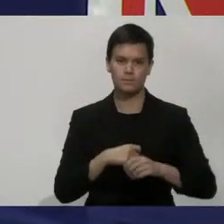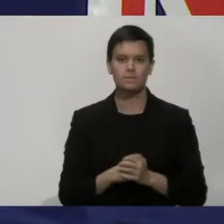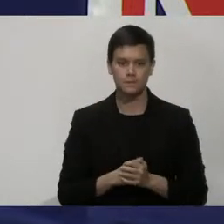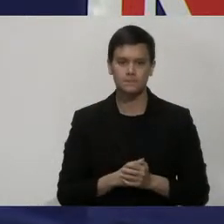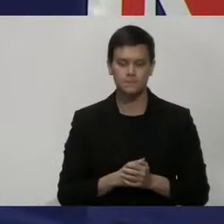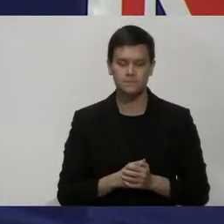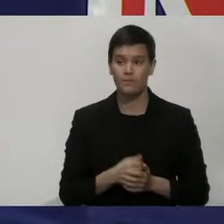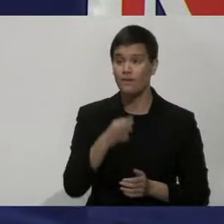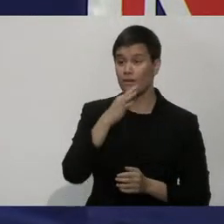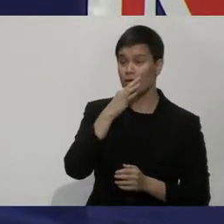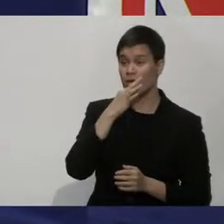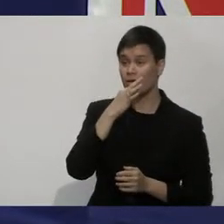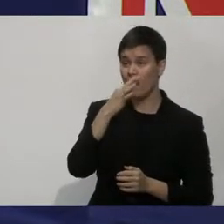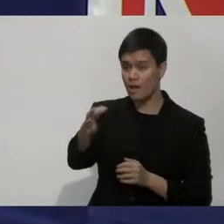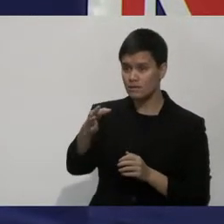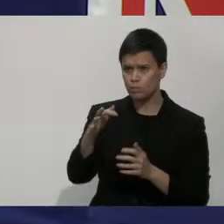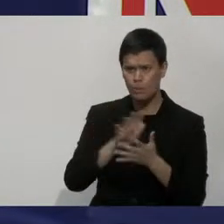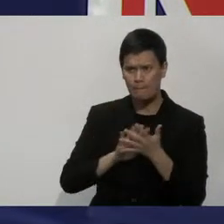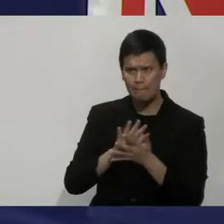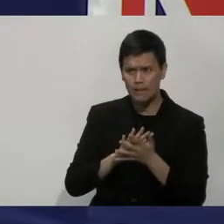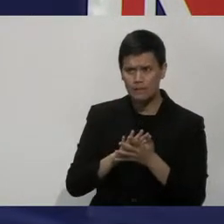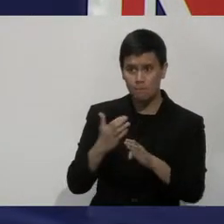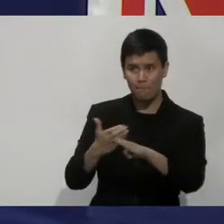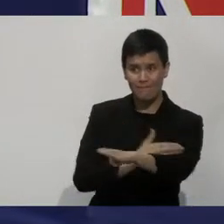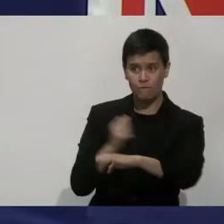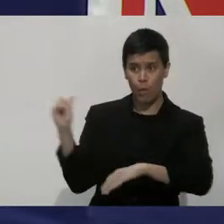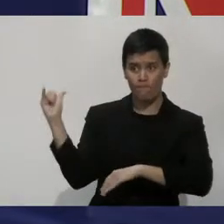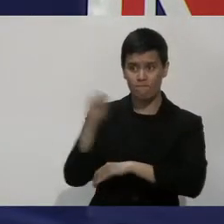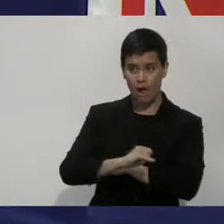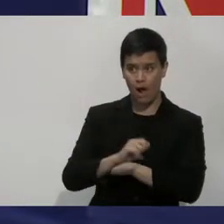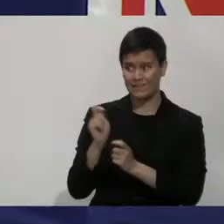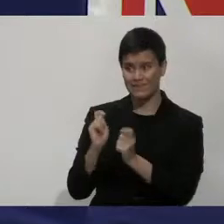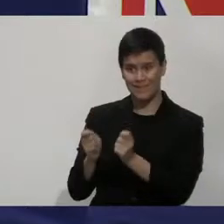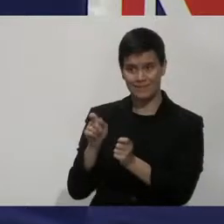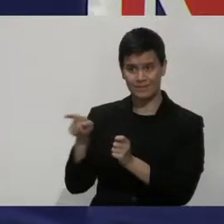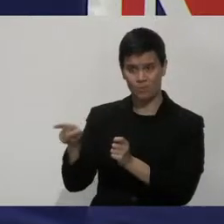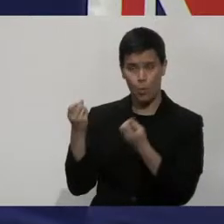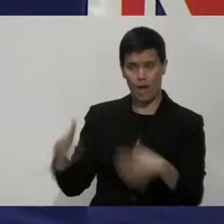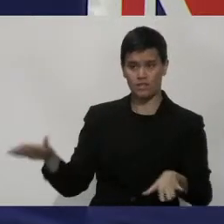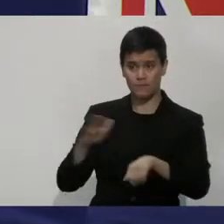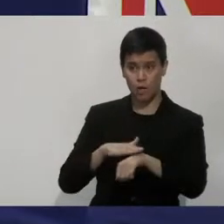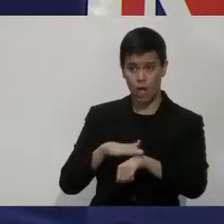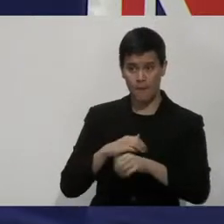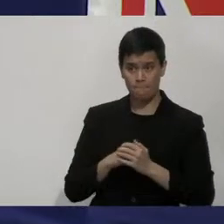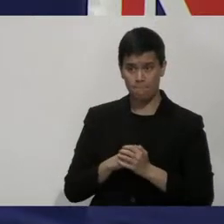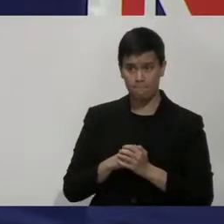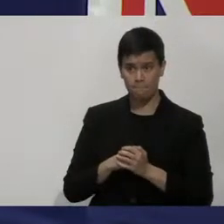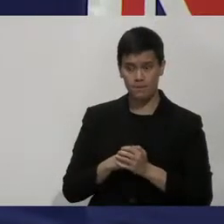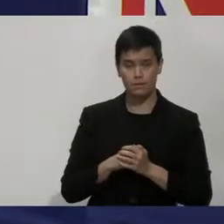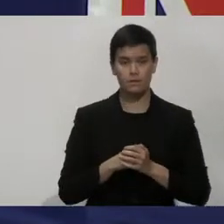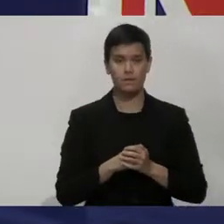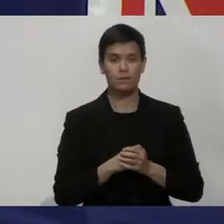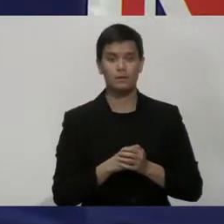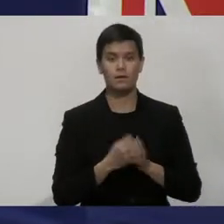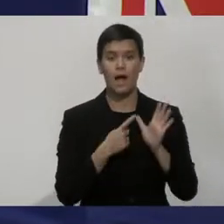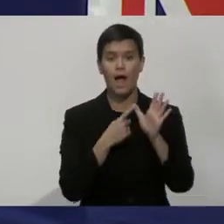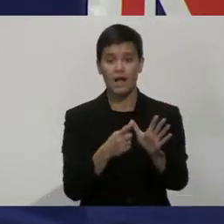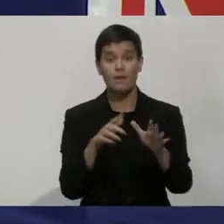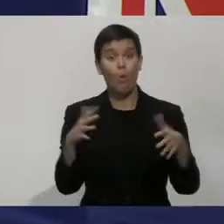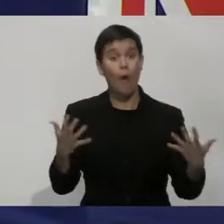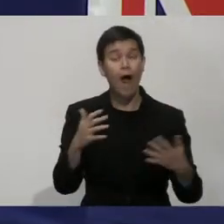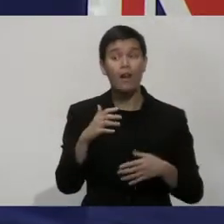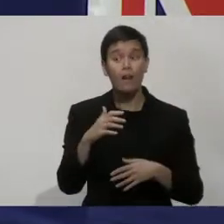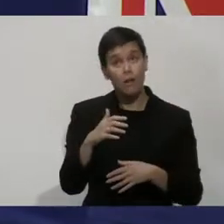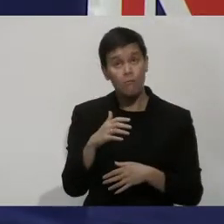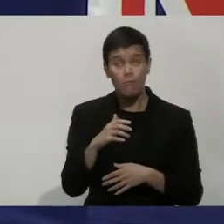redundant, wouldn't it? Well, the prerequisite for the testing may rule out a few people coming who had a positive